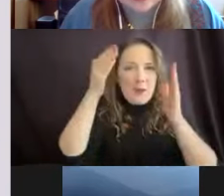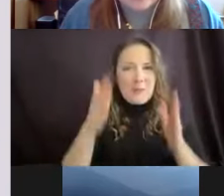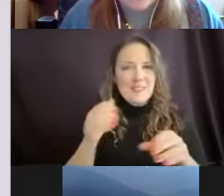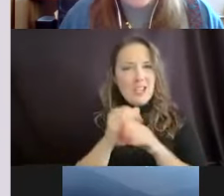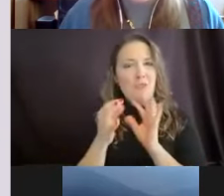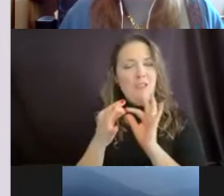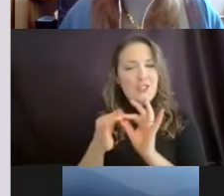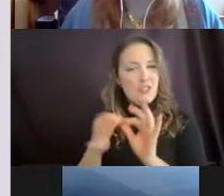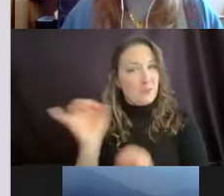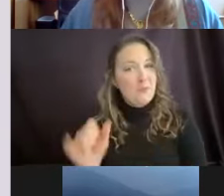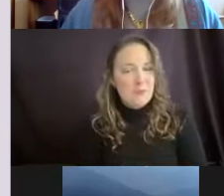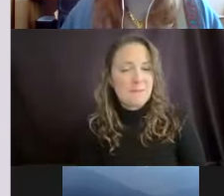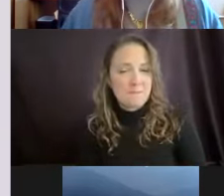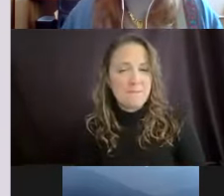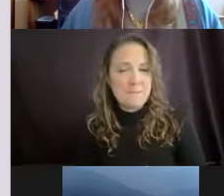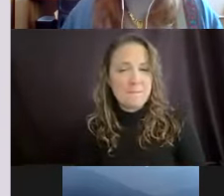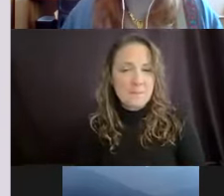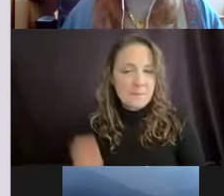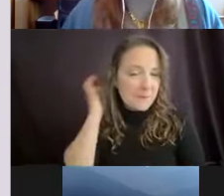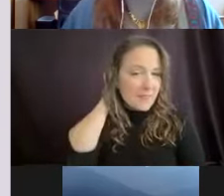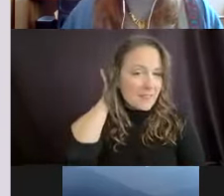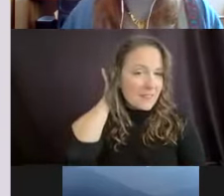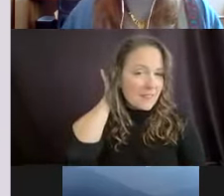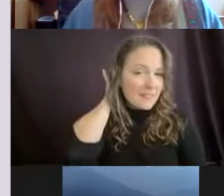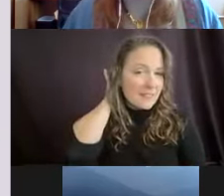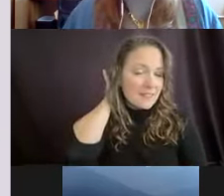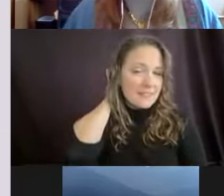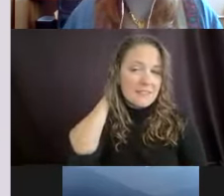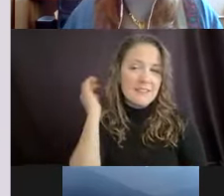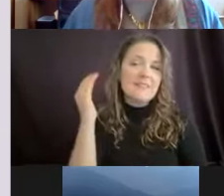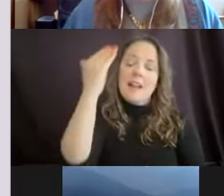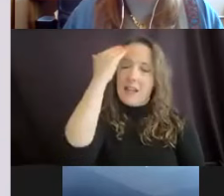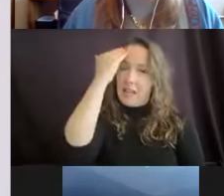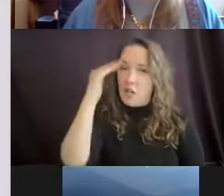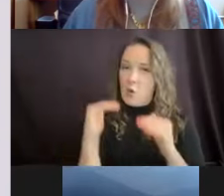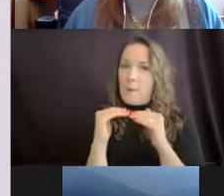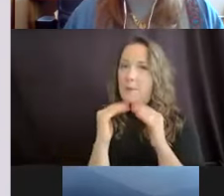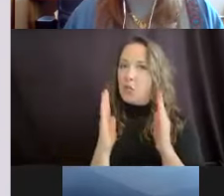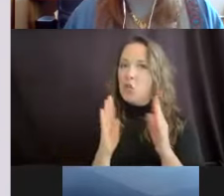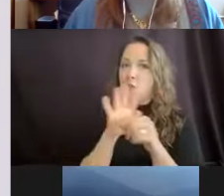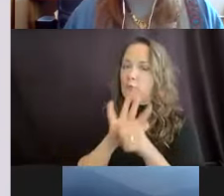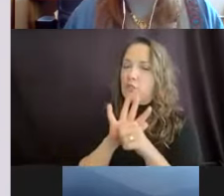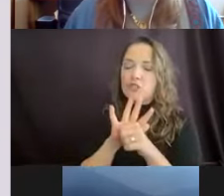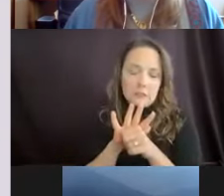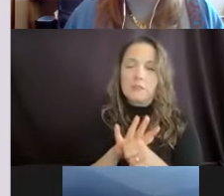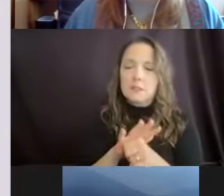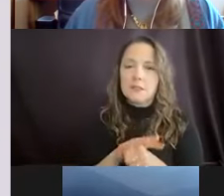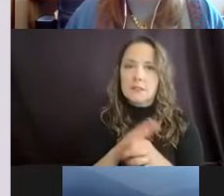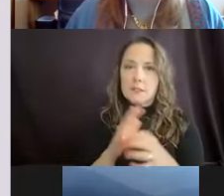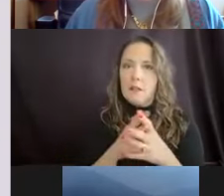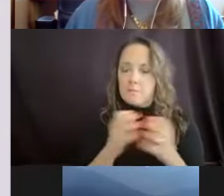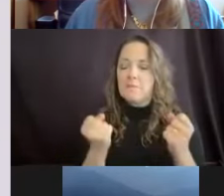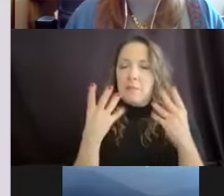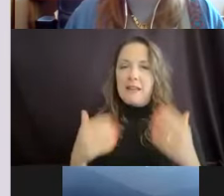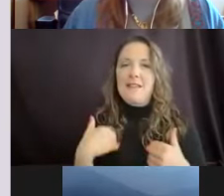with too. Um, I know peer pressure is a huge thing. A lot of teenagers, a lot of young